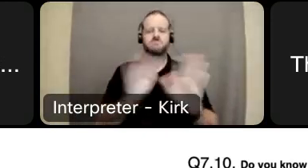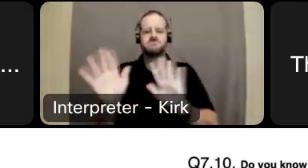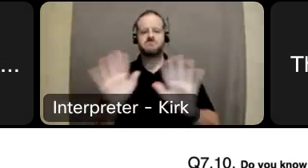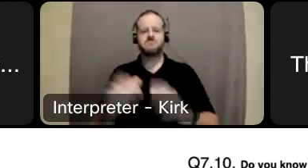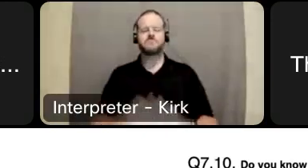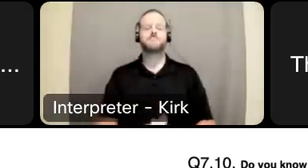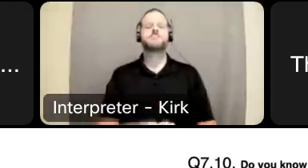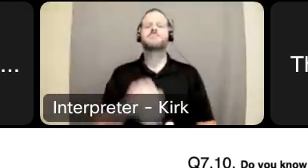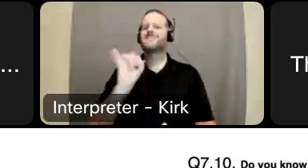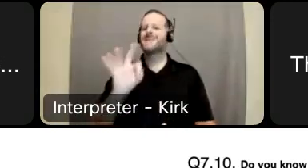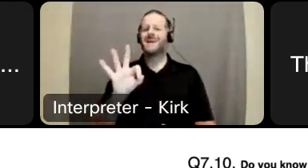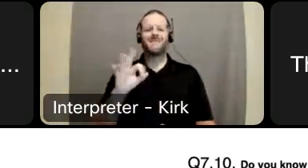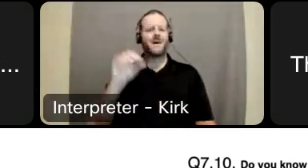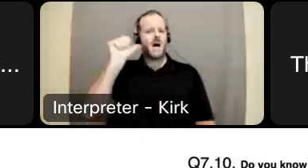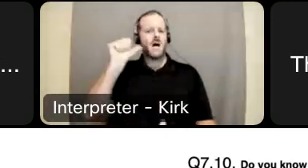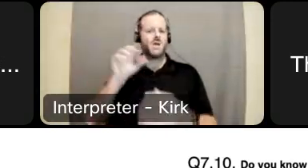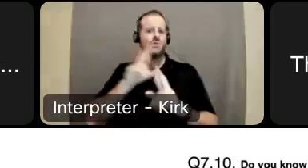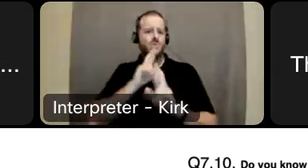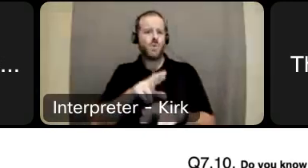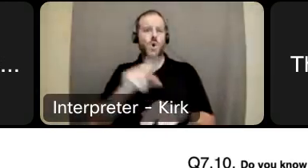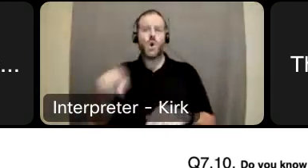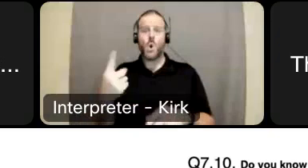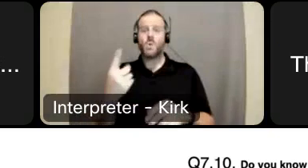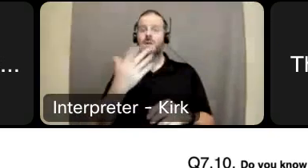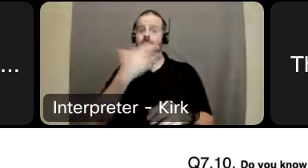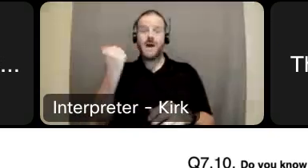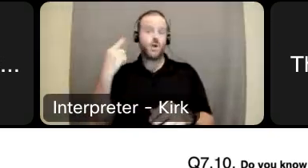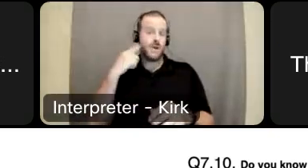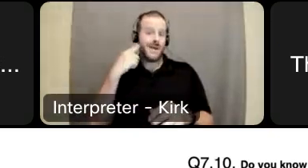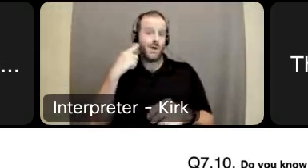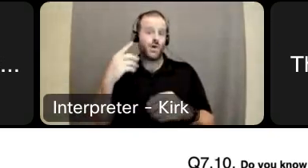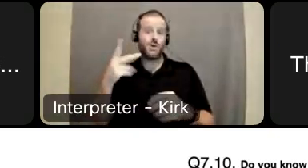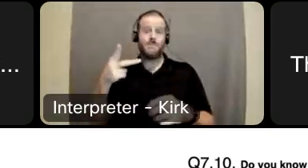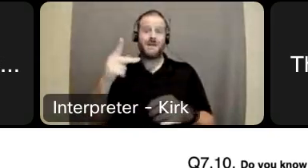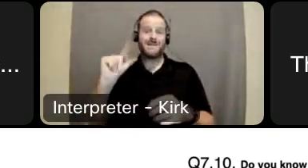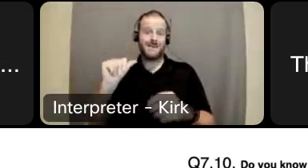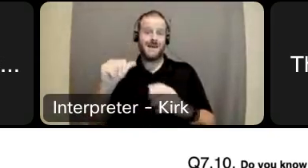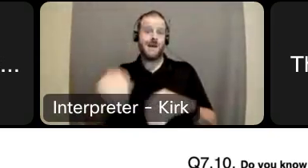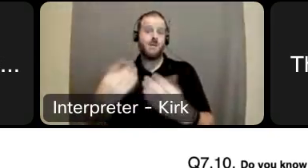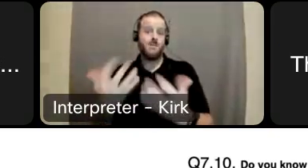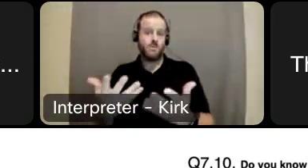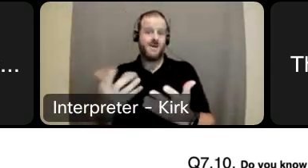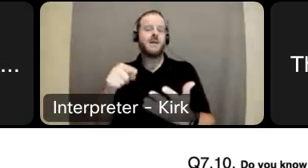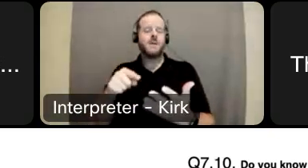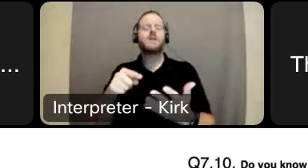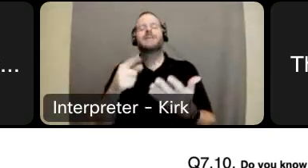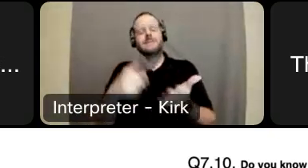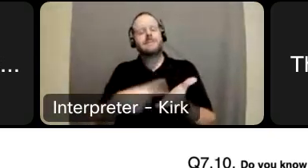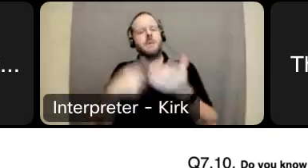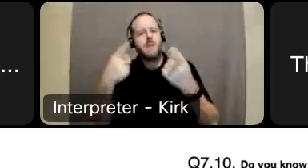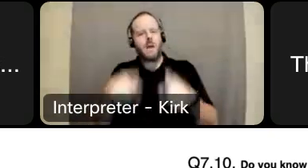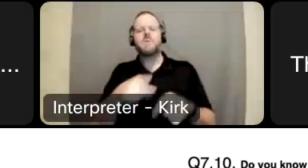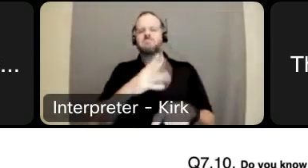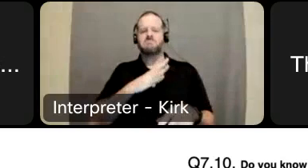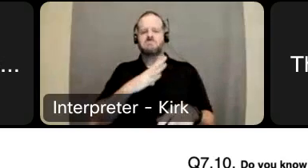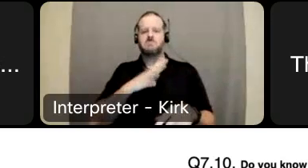If for some reason the audiology report only the better ear pure tone average is provided, which sometimes happens, you can click on I only